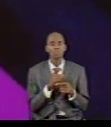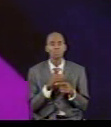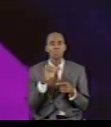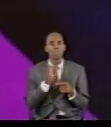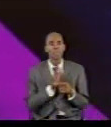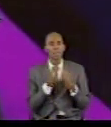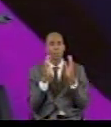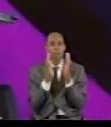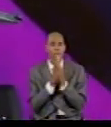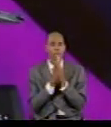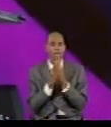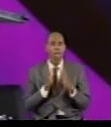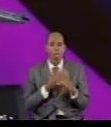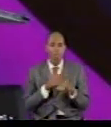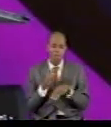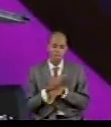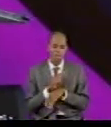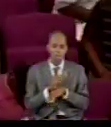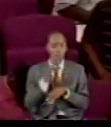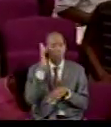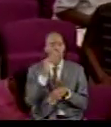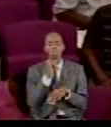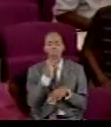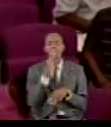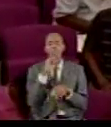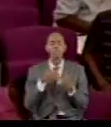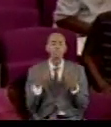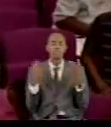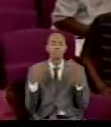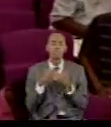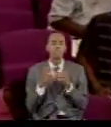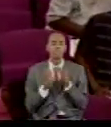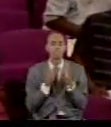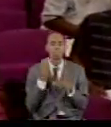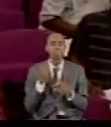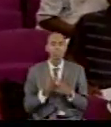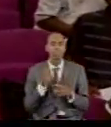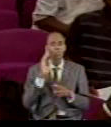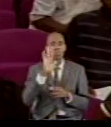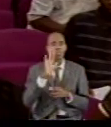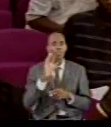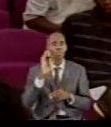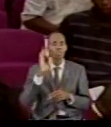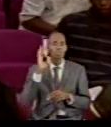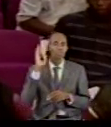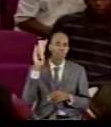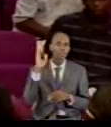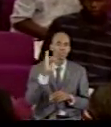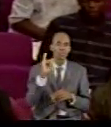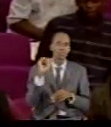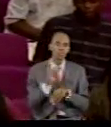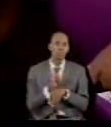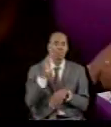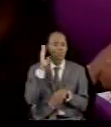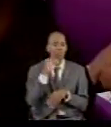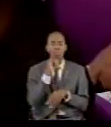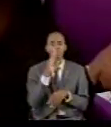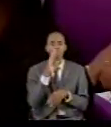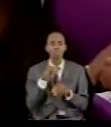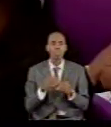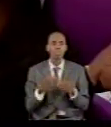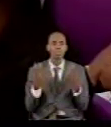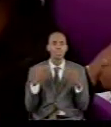pray our labor will not be in vain. Your pastoral work will not be in vain.